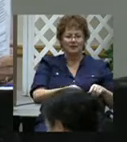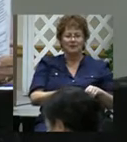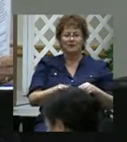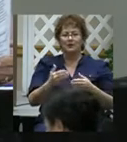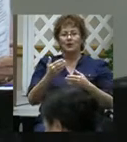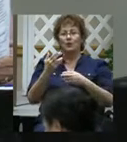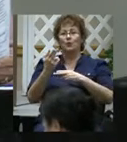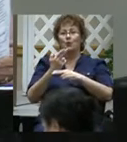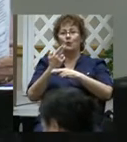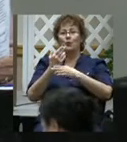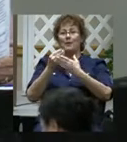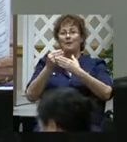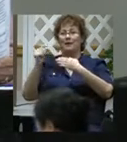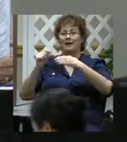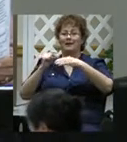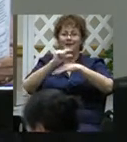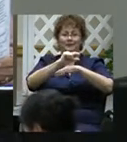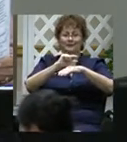into use.